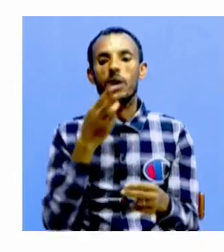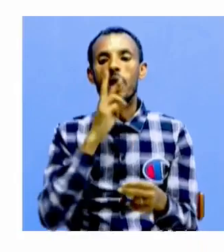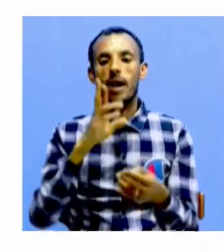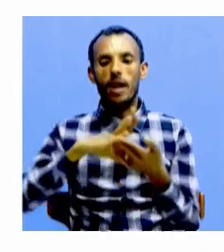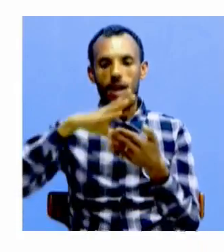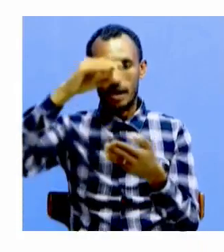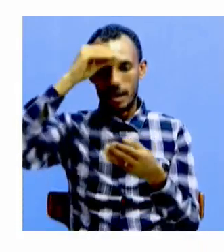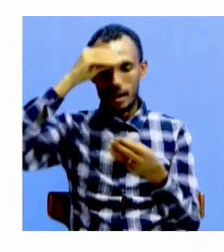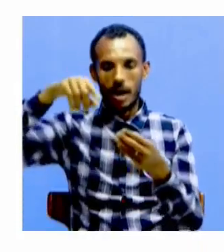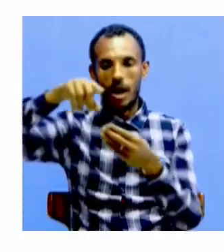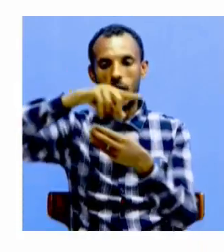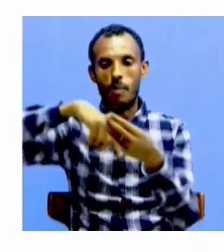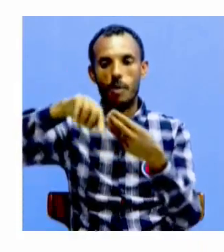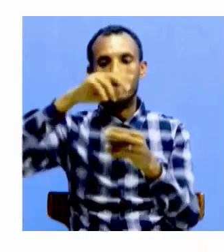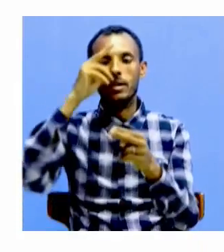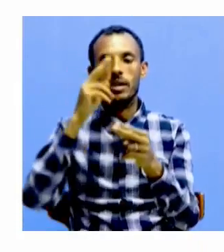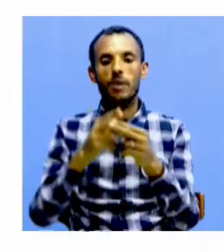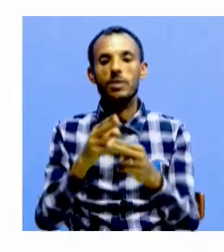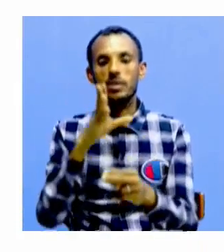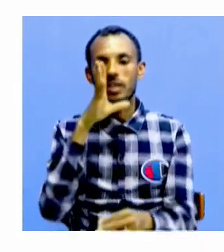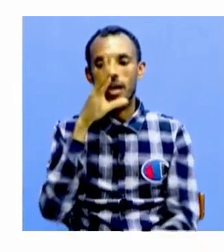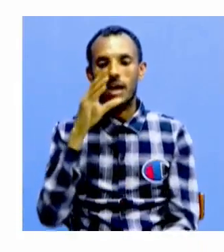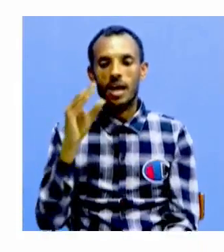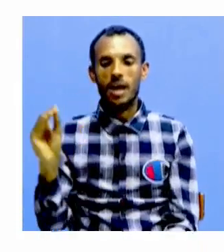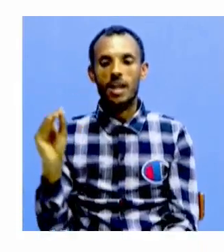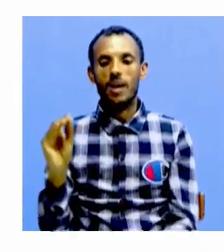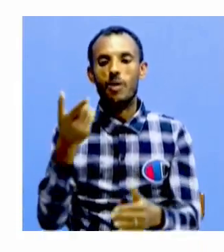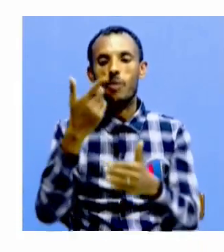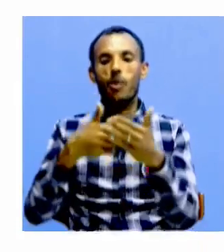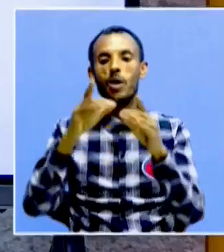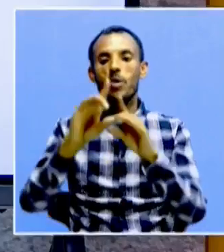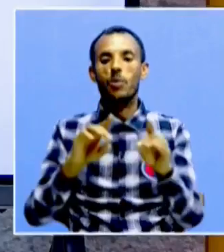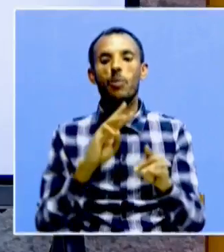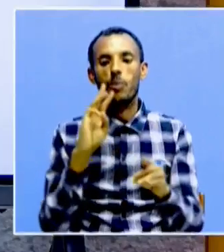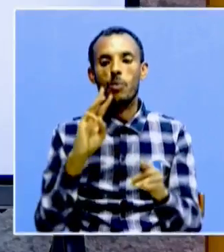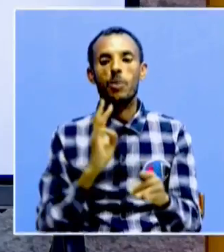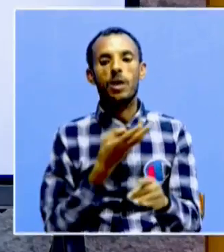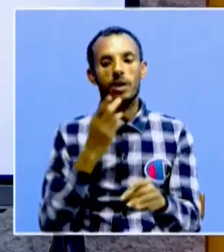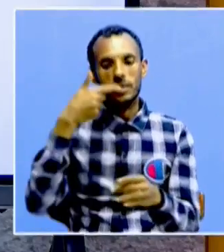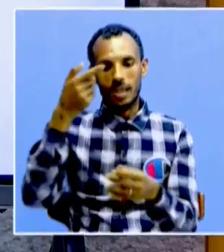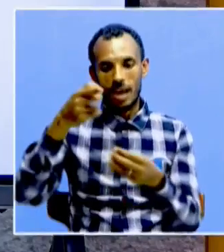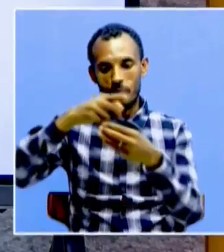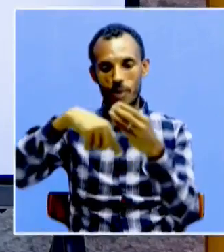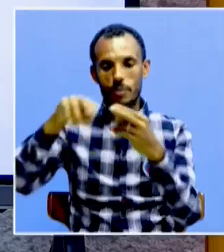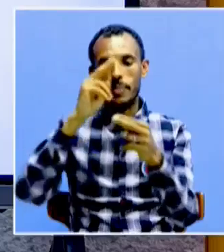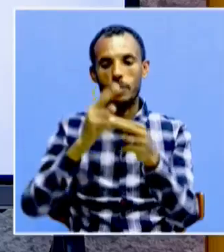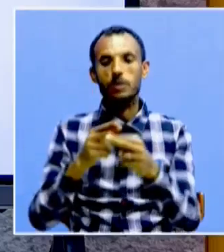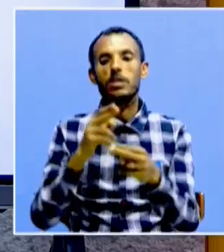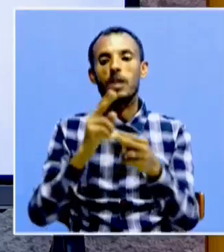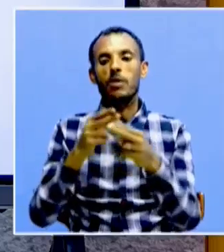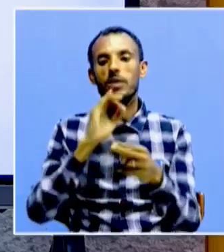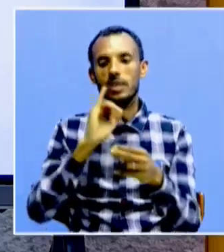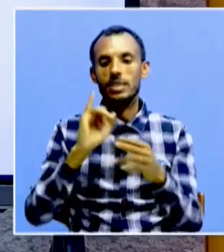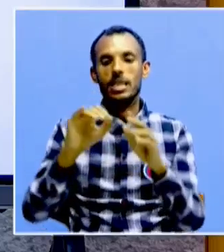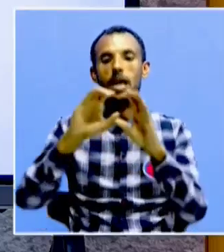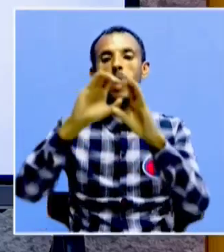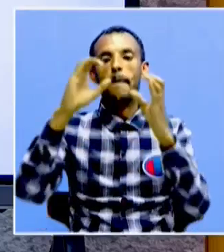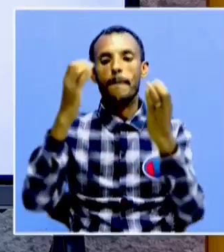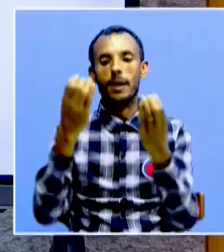about nouns. And what do we say are nouns? Yeah, from parts of speech, nouns